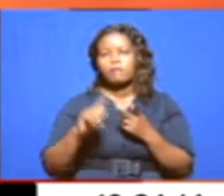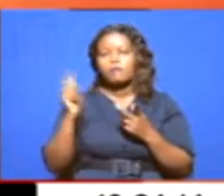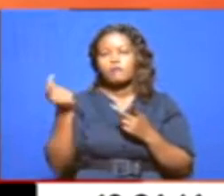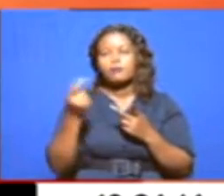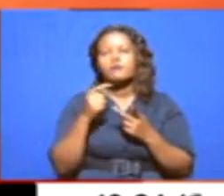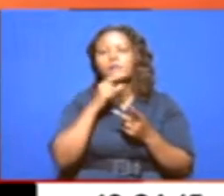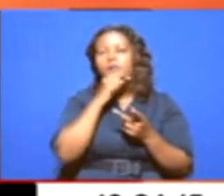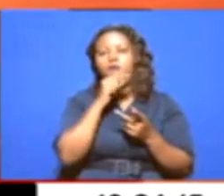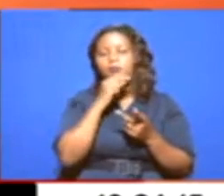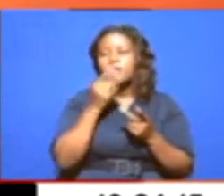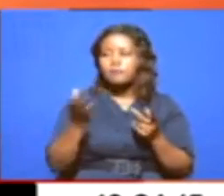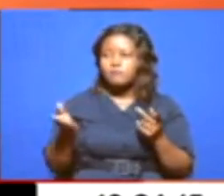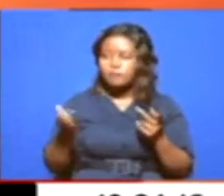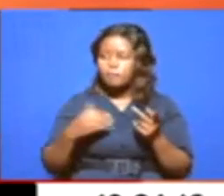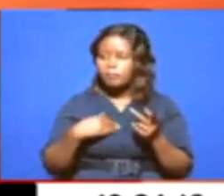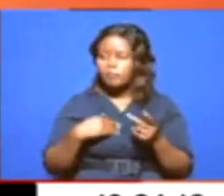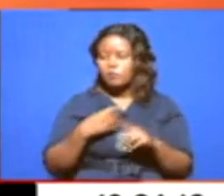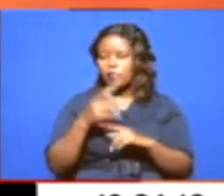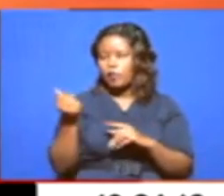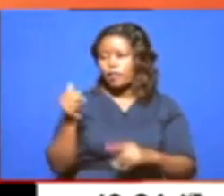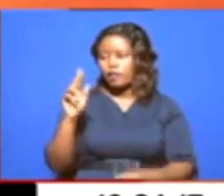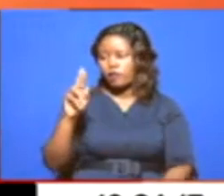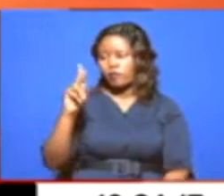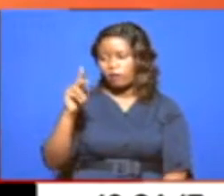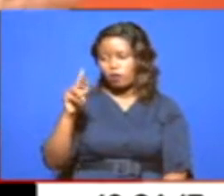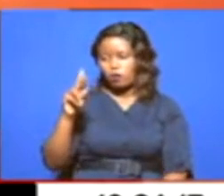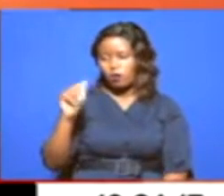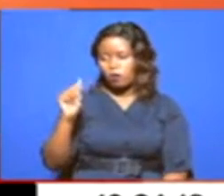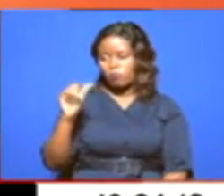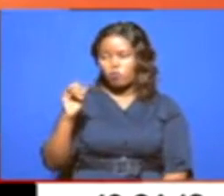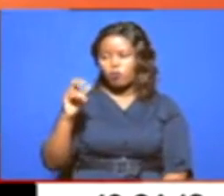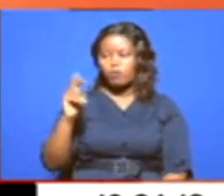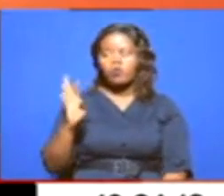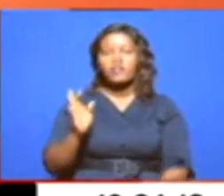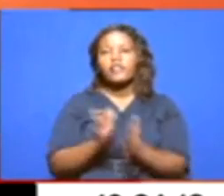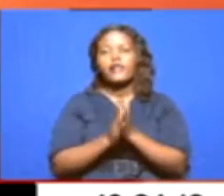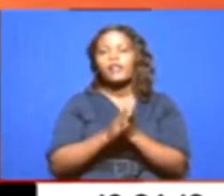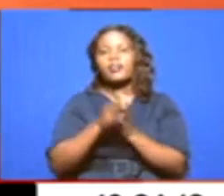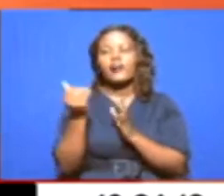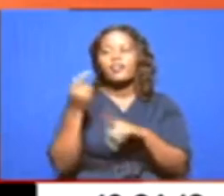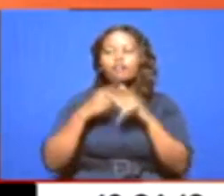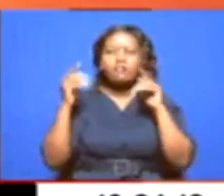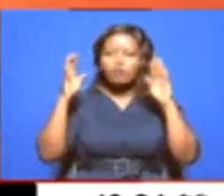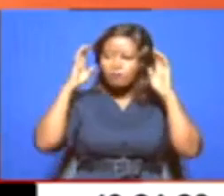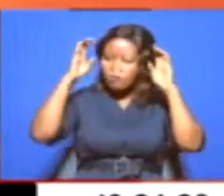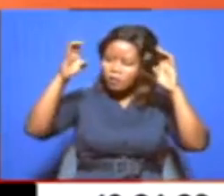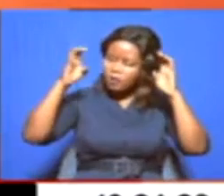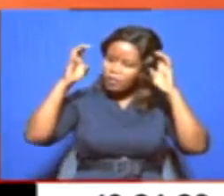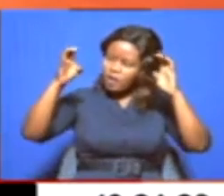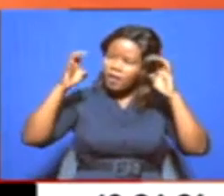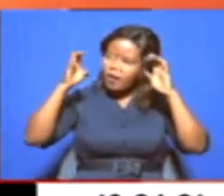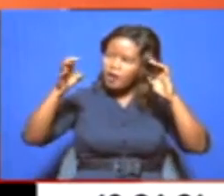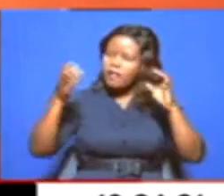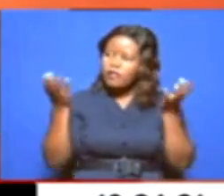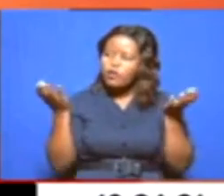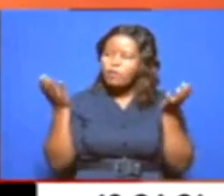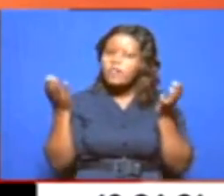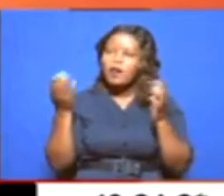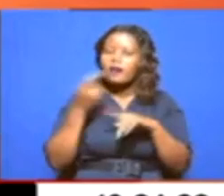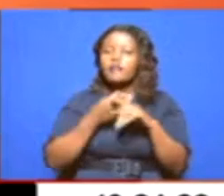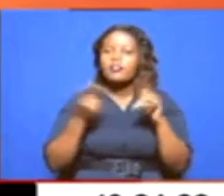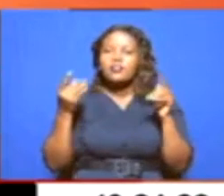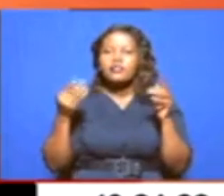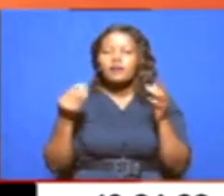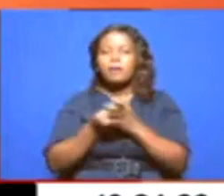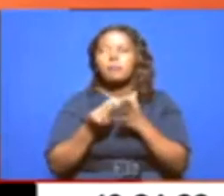Yulia Shmatenko of the Ukraine and Senbere Teferi of Ethiopia. Looking at just some of those names from the